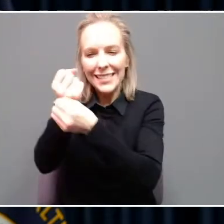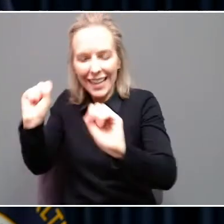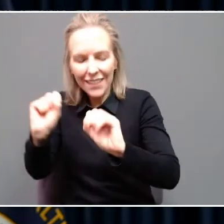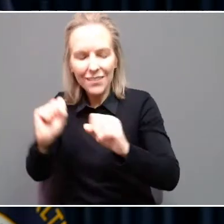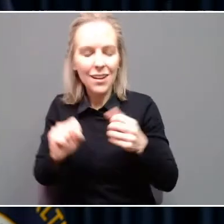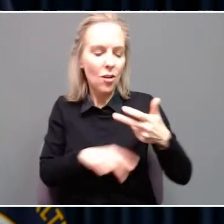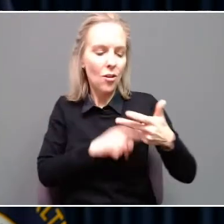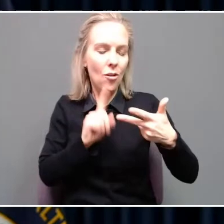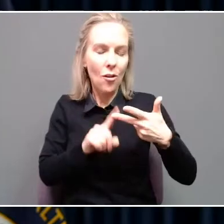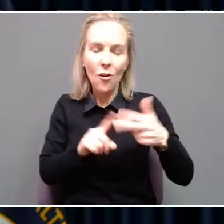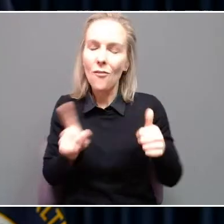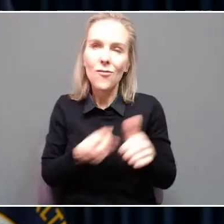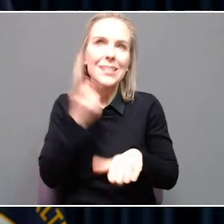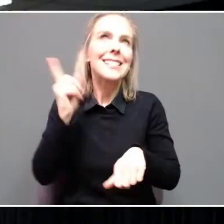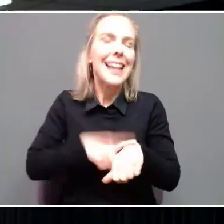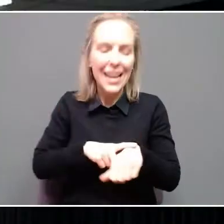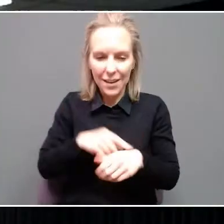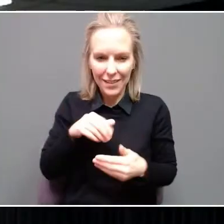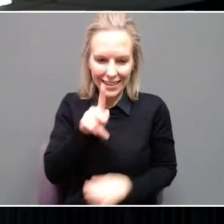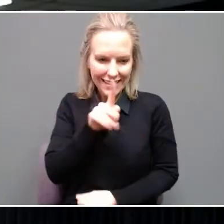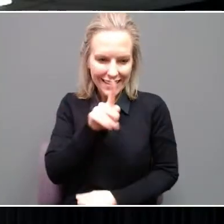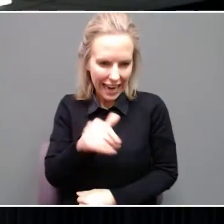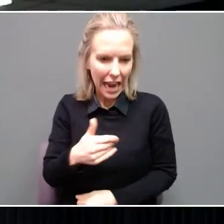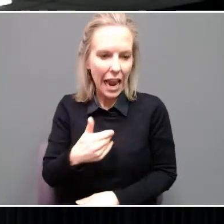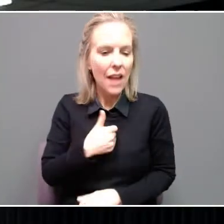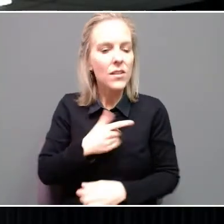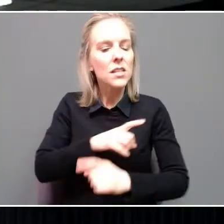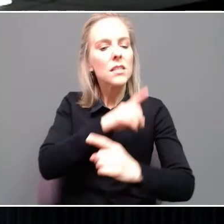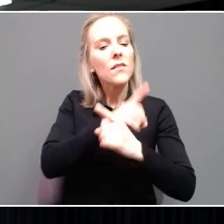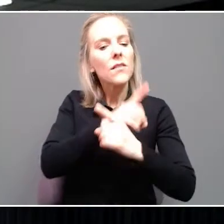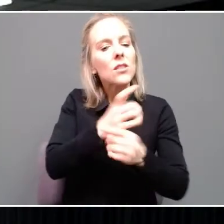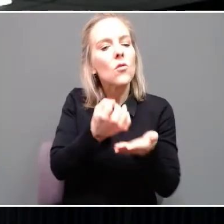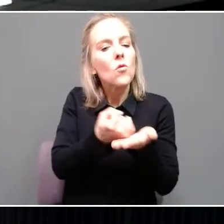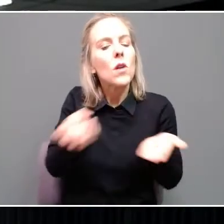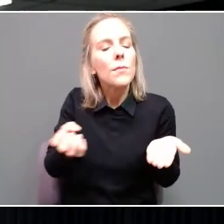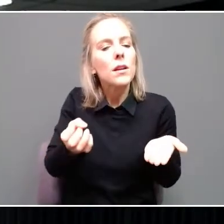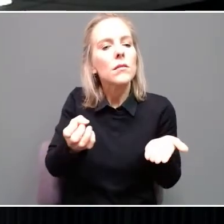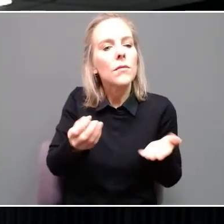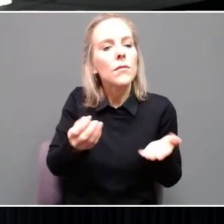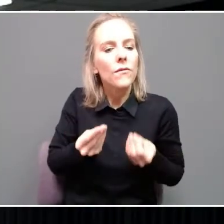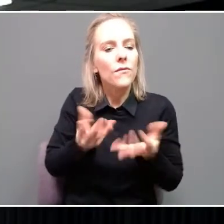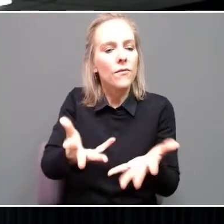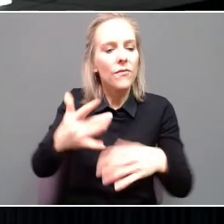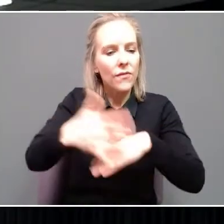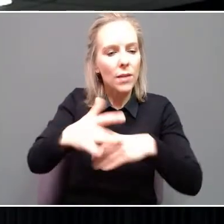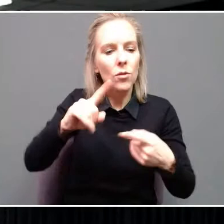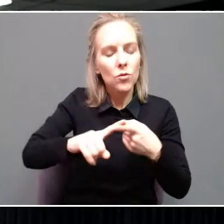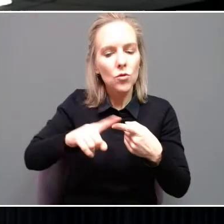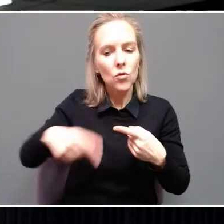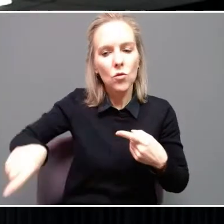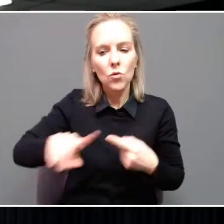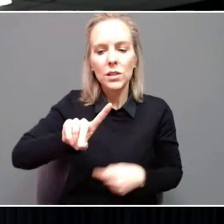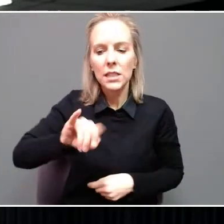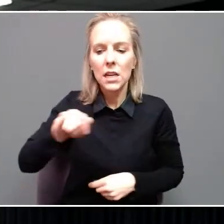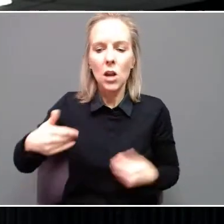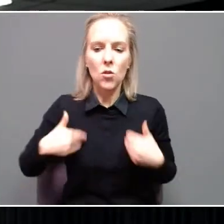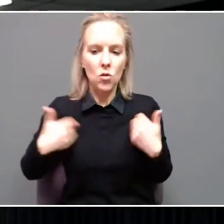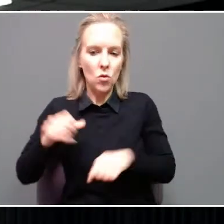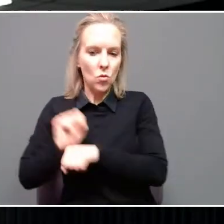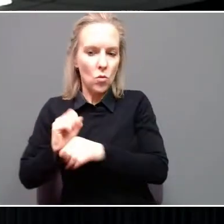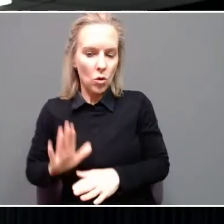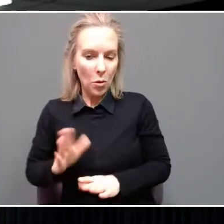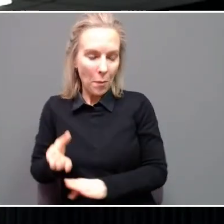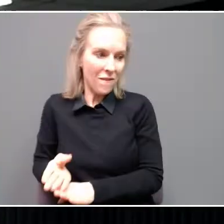Kentucky, we're making defensive equipment available to DJJ's youth workers who before now have had